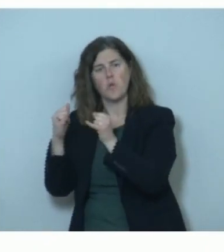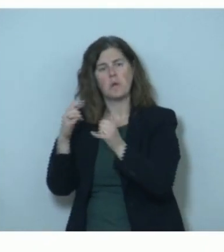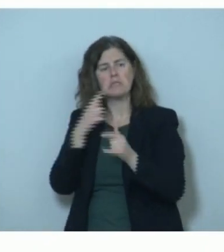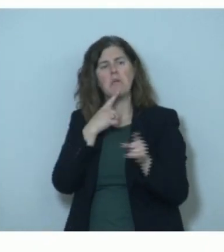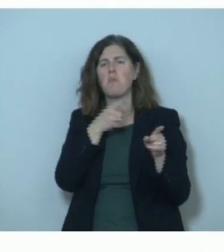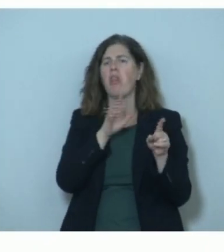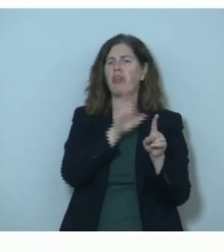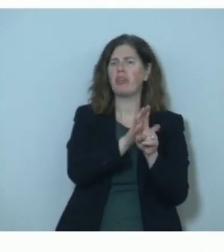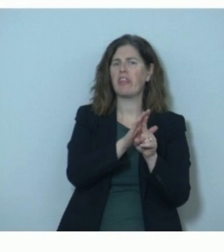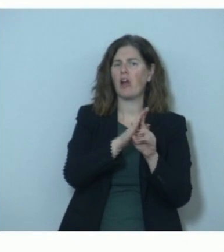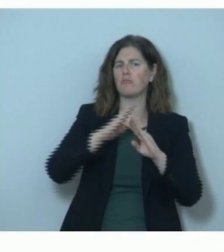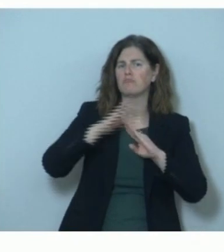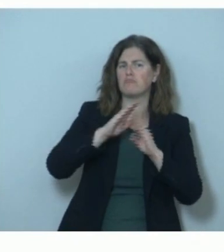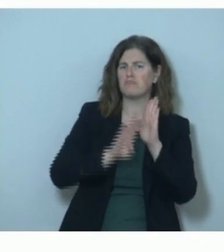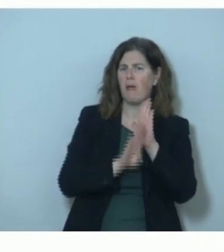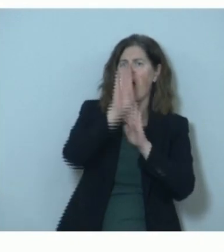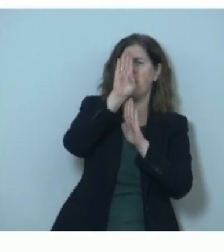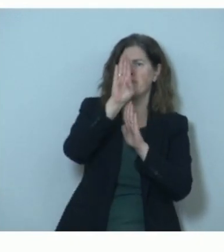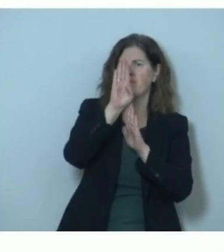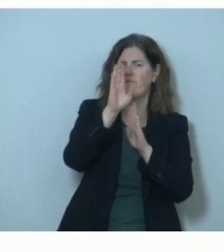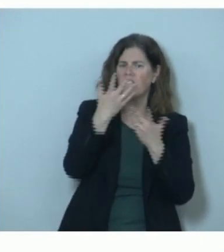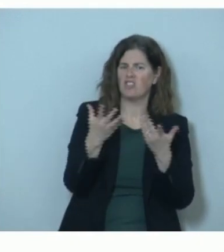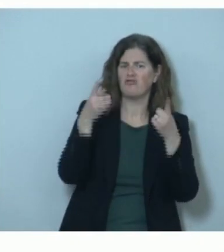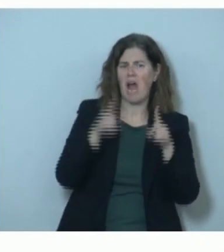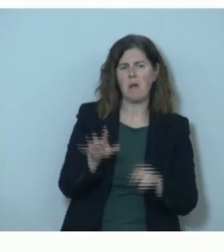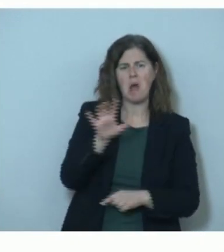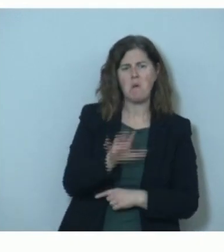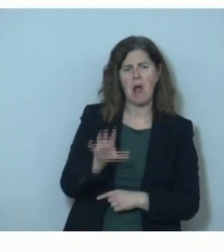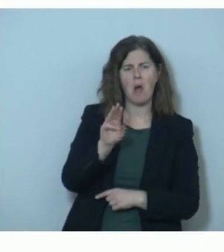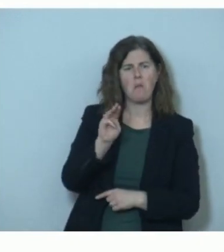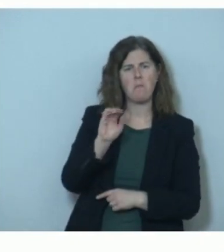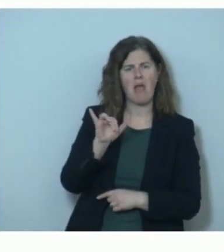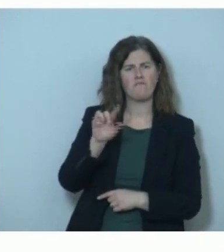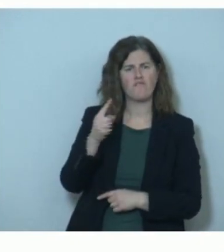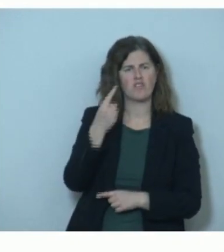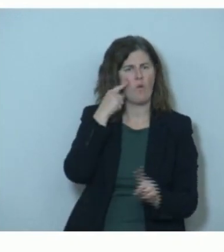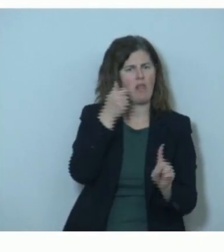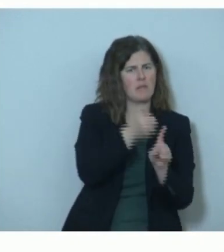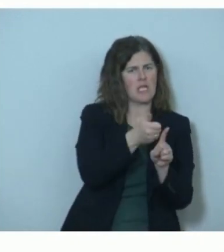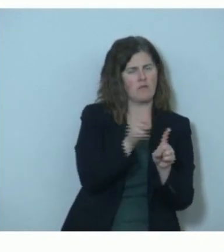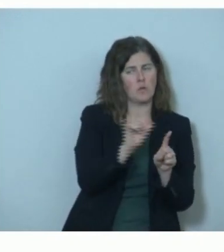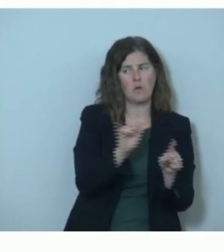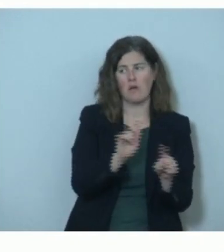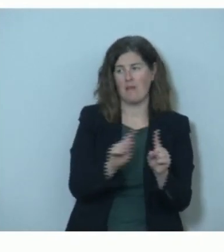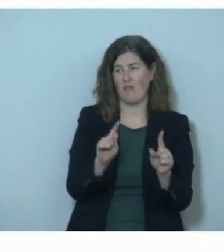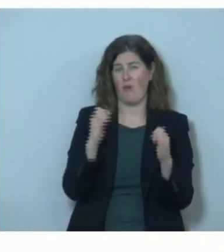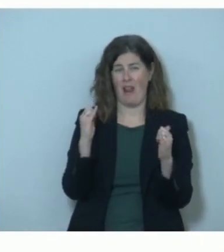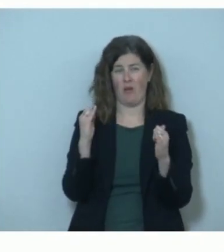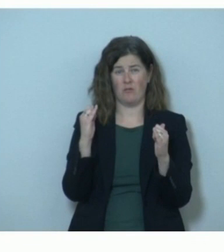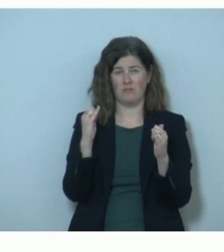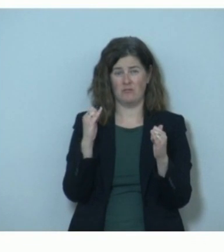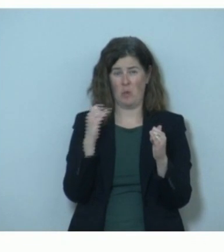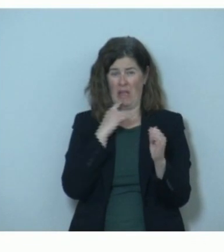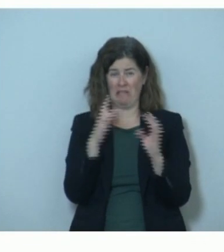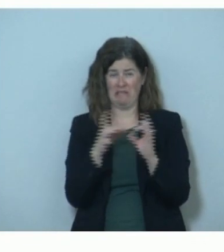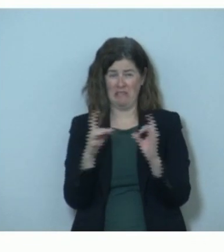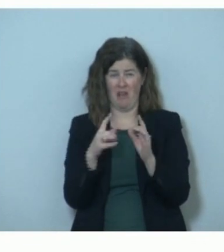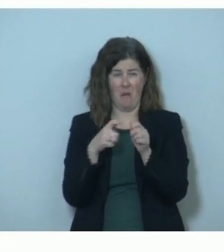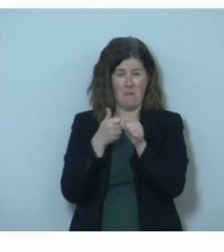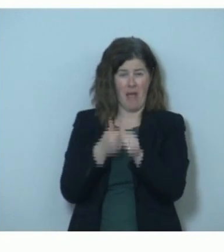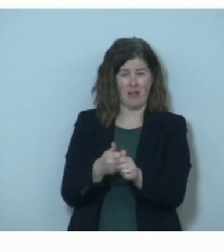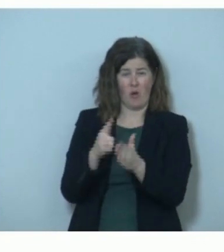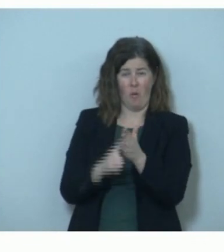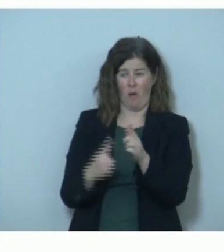the peak in the Northwest occurred on or about May 1st. But all you can say about the peak is, based on what we